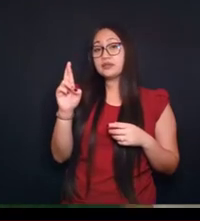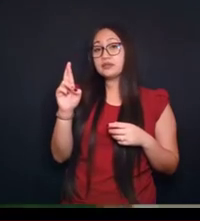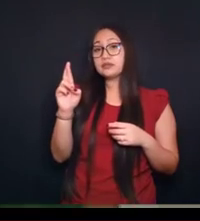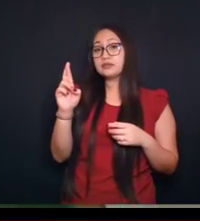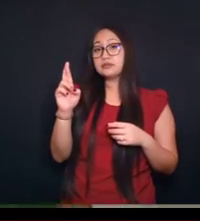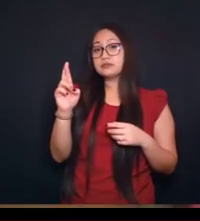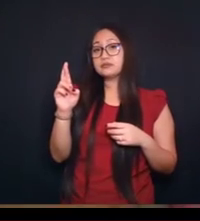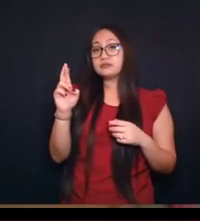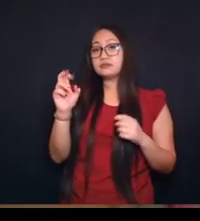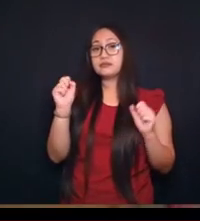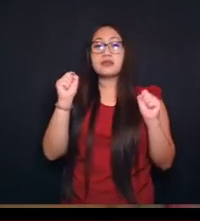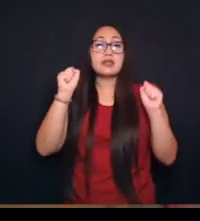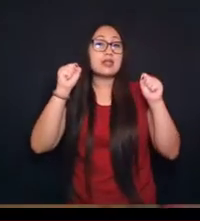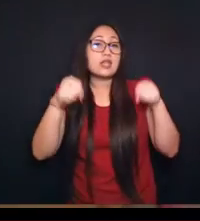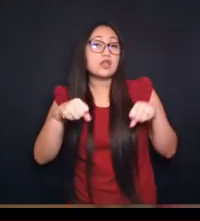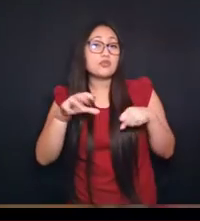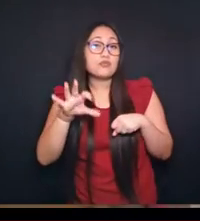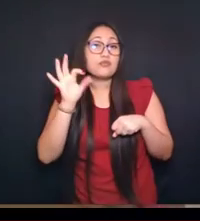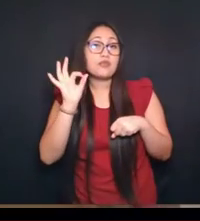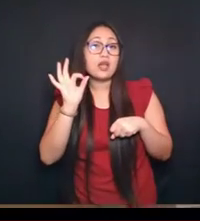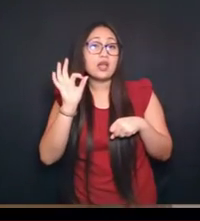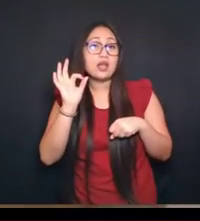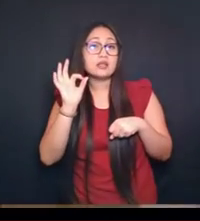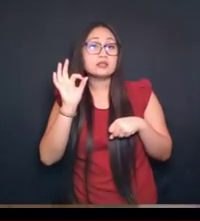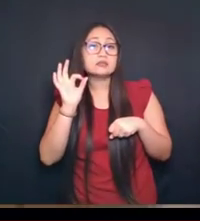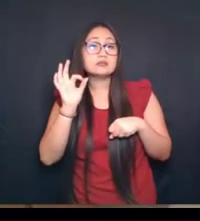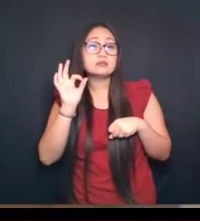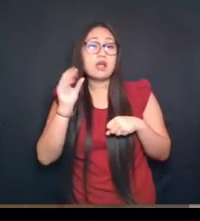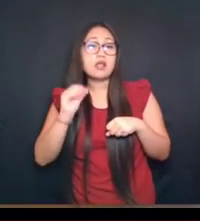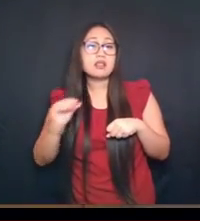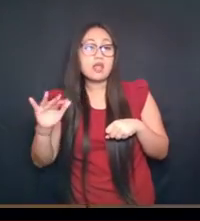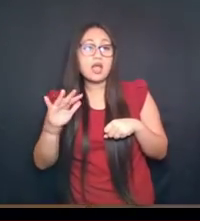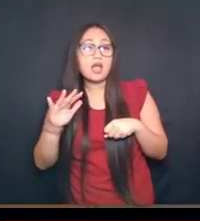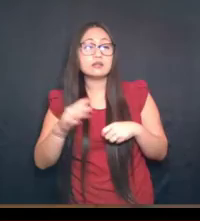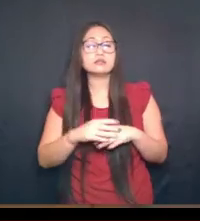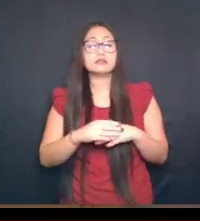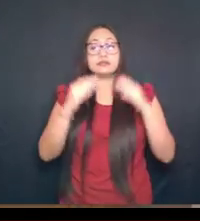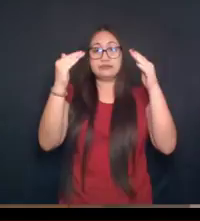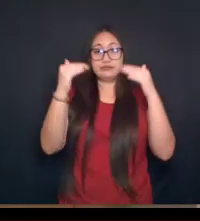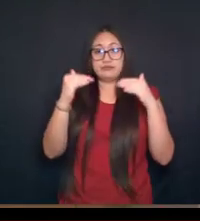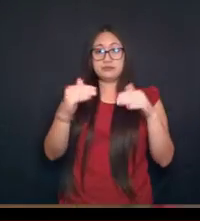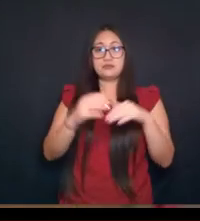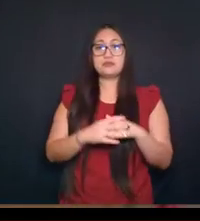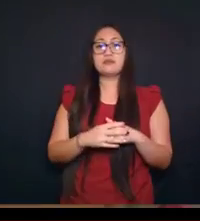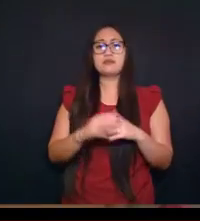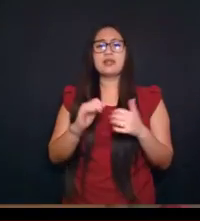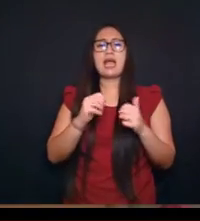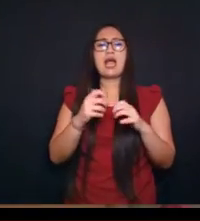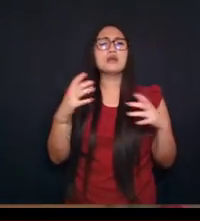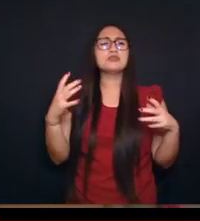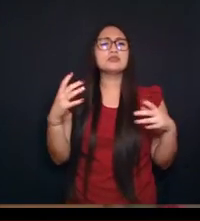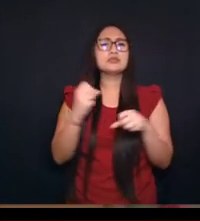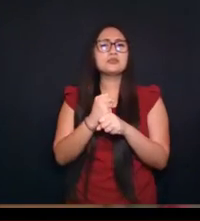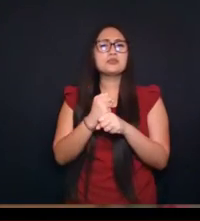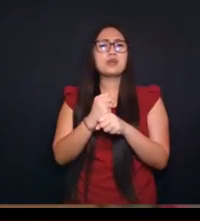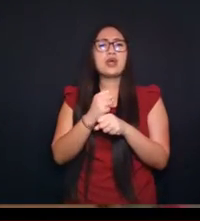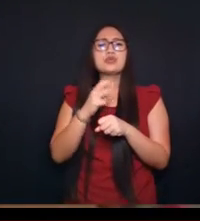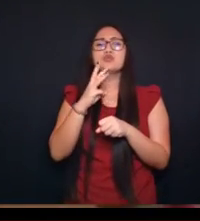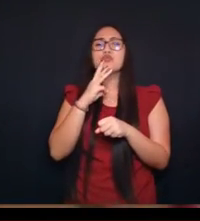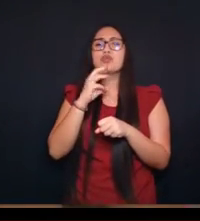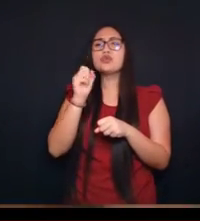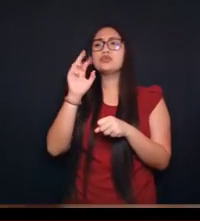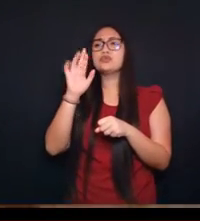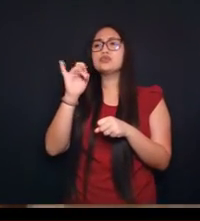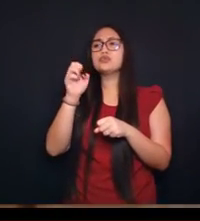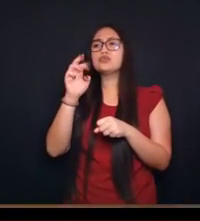land? Next one, how would you summarize what water striders eat?